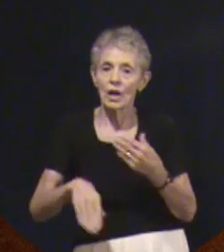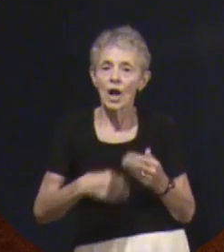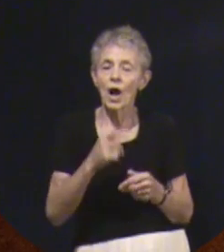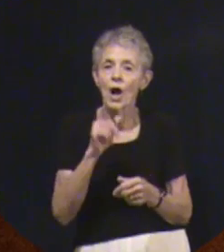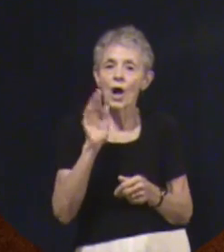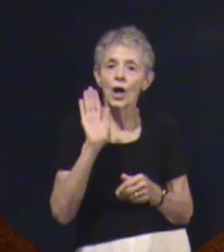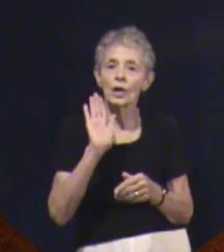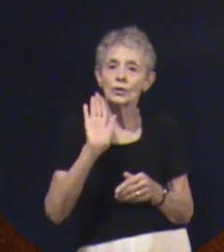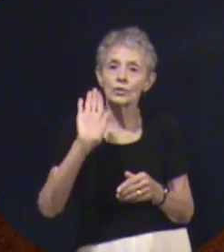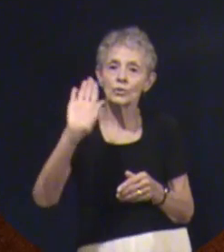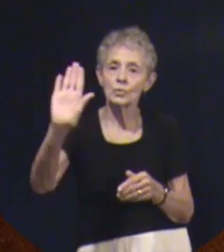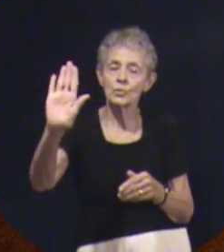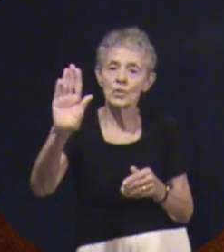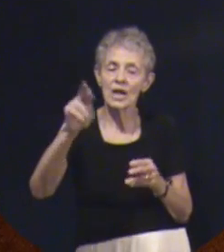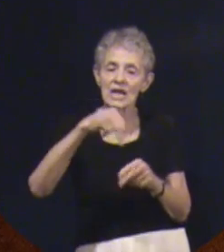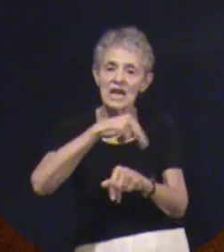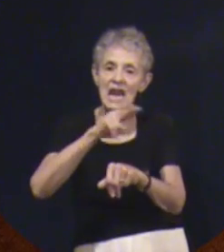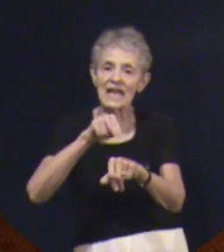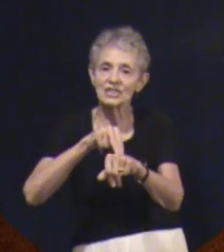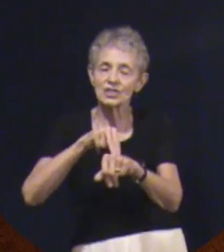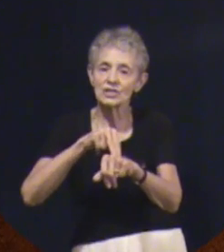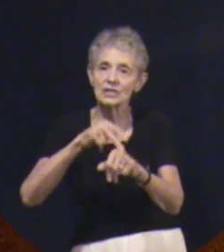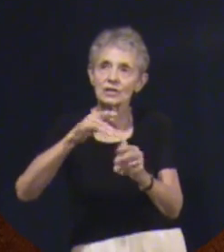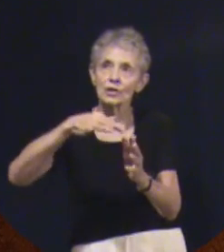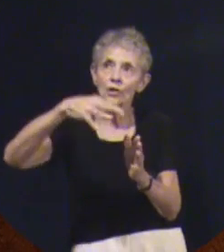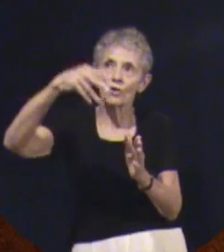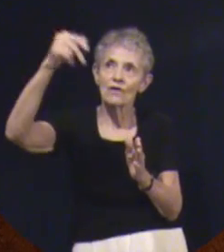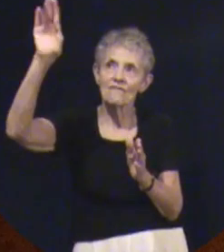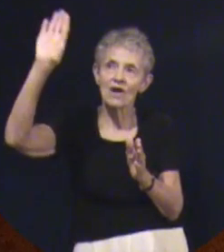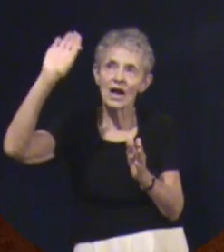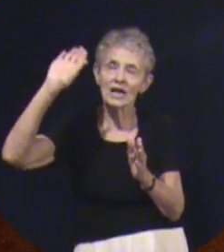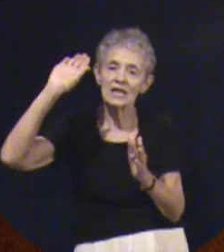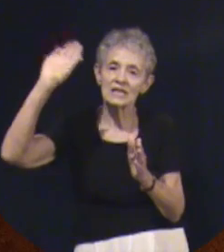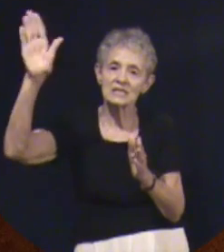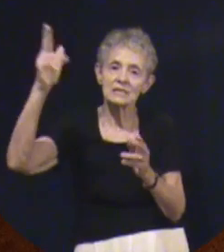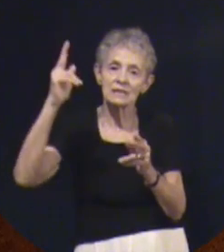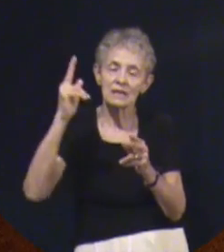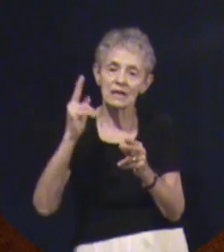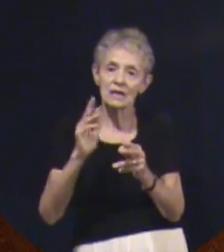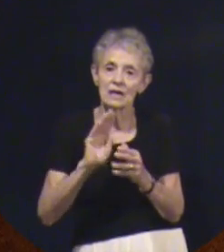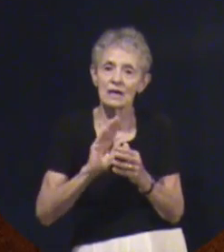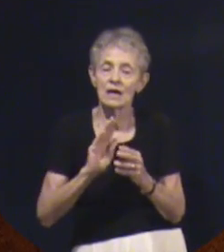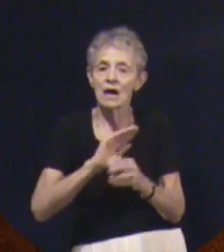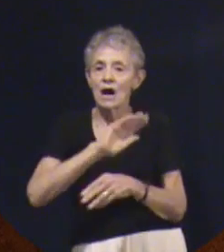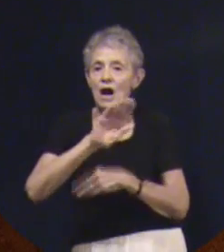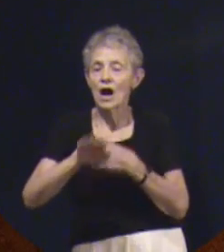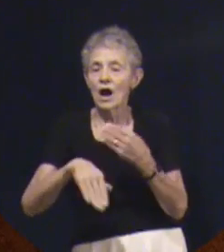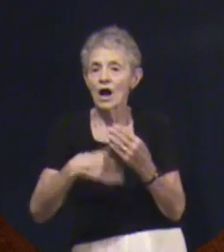nations. Glorify Him all.